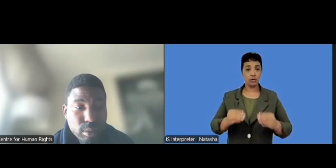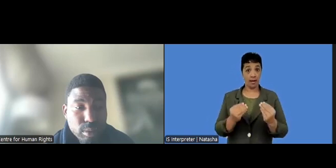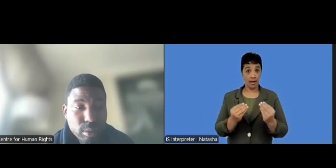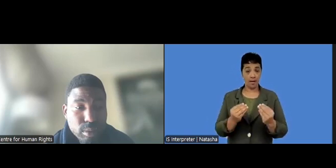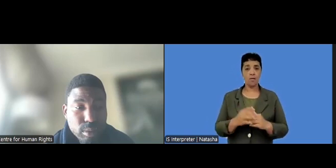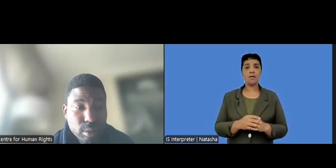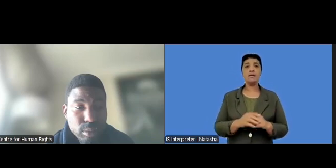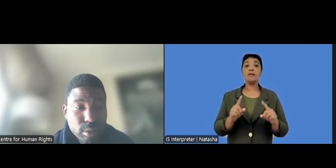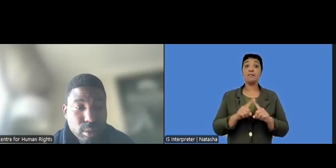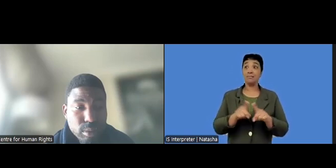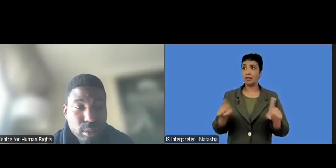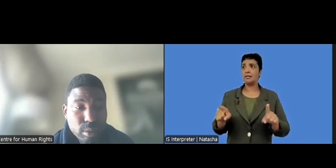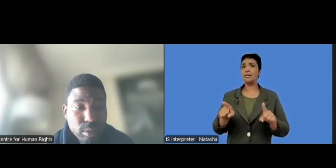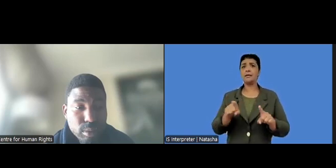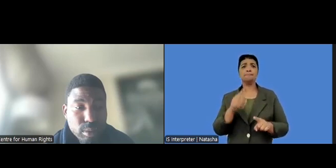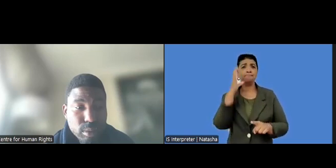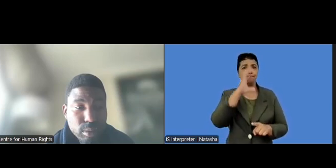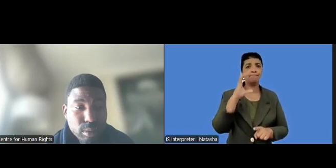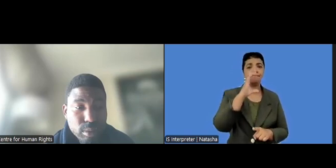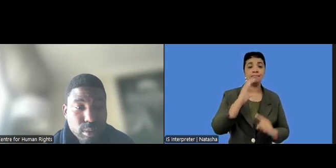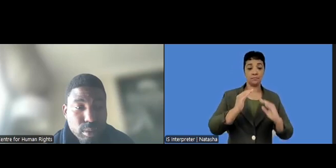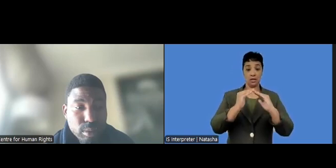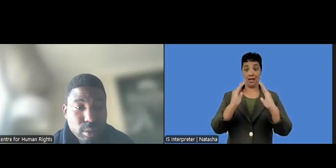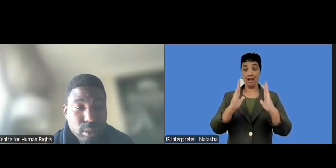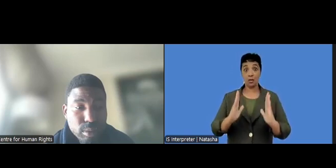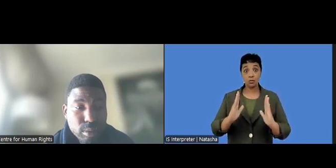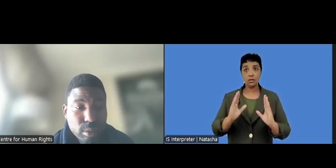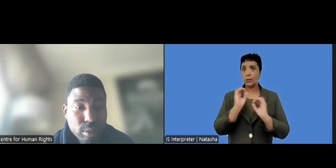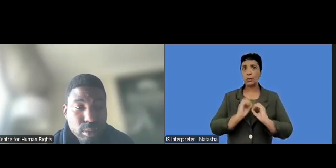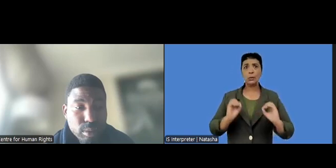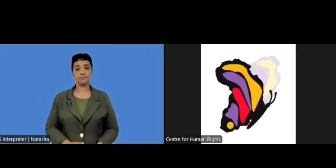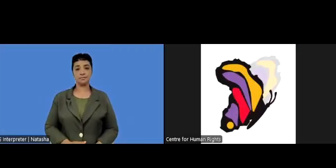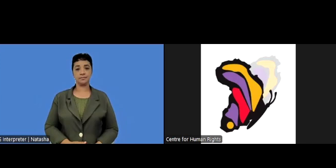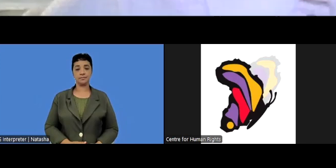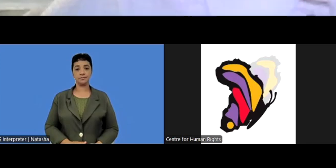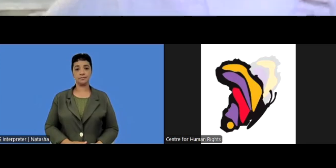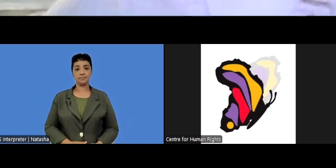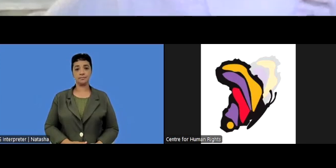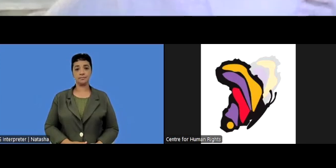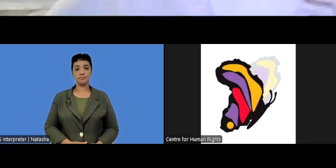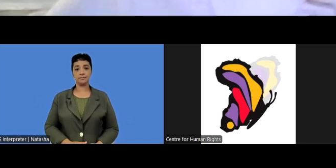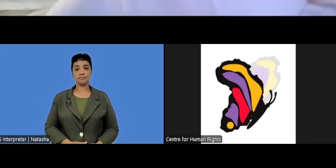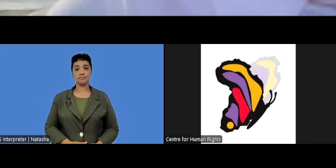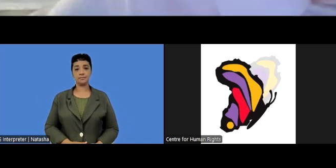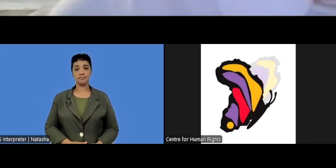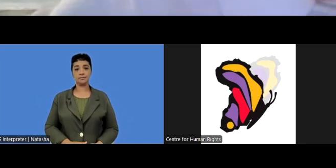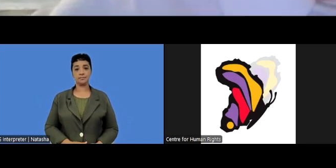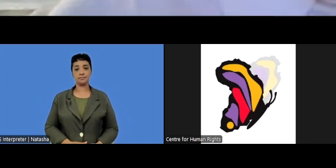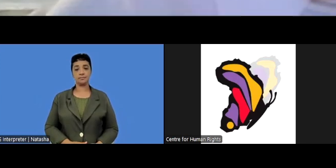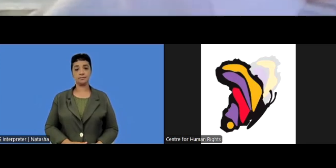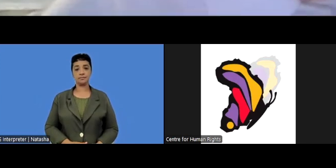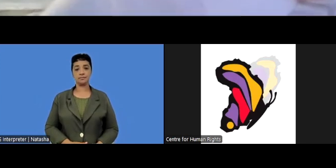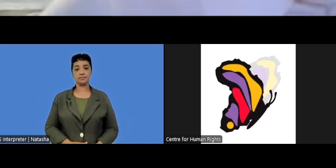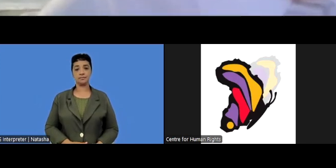permanent housing, begging, they have addiction to drugs or alcohol, who just were forced